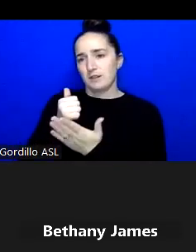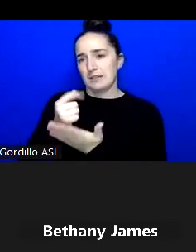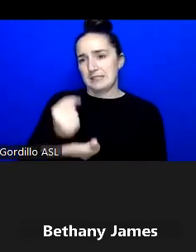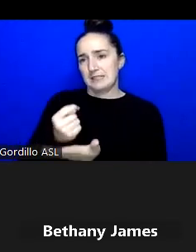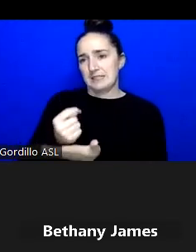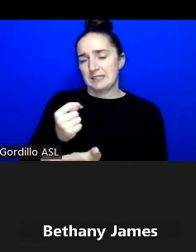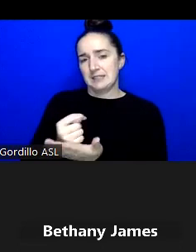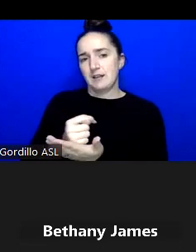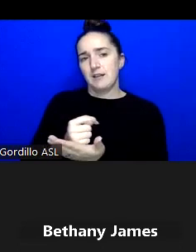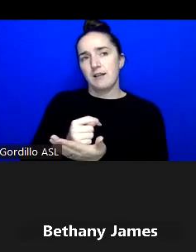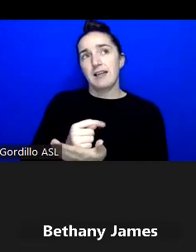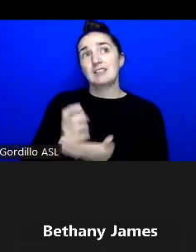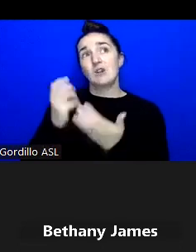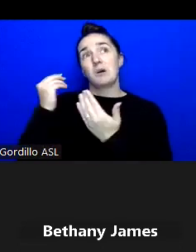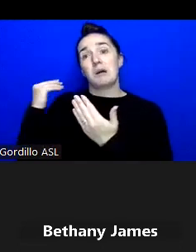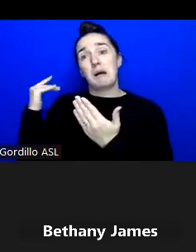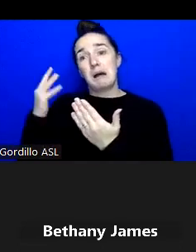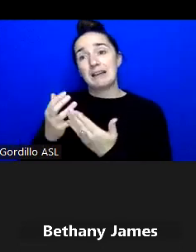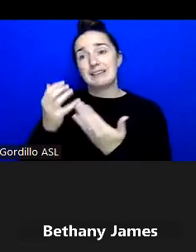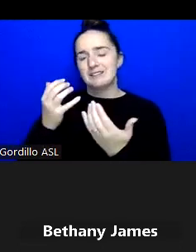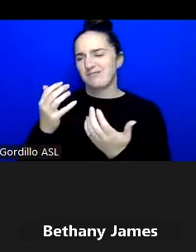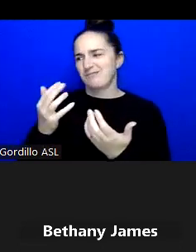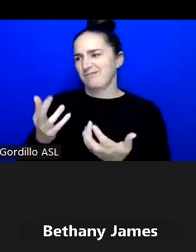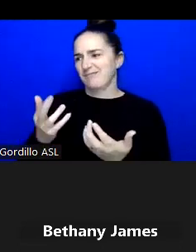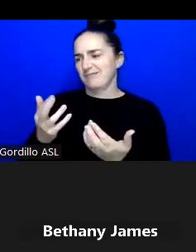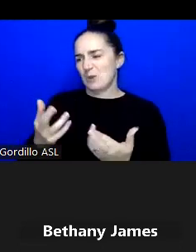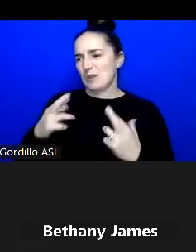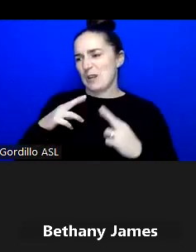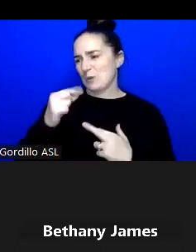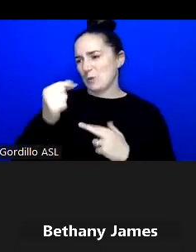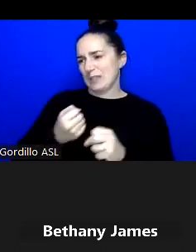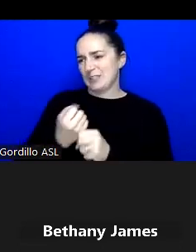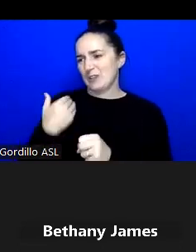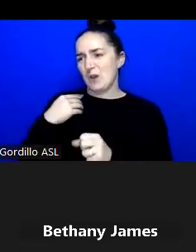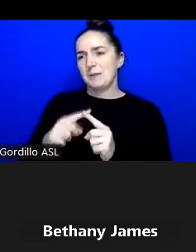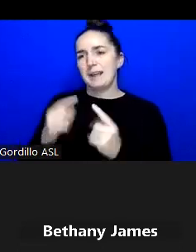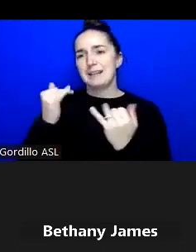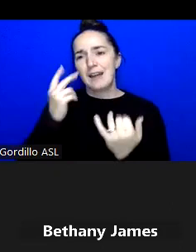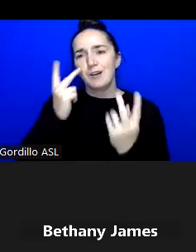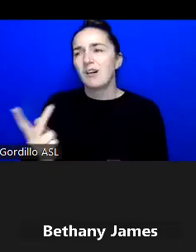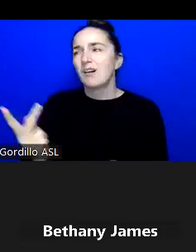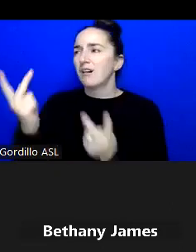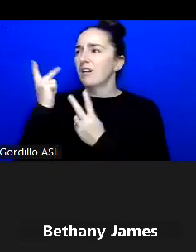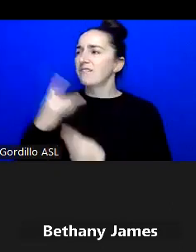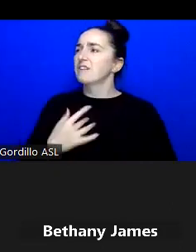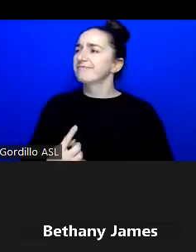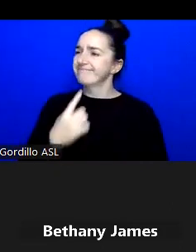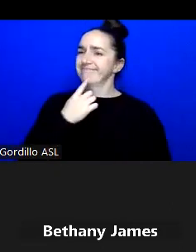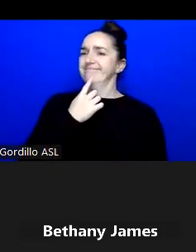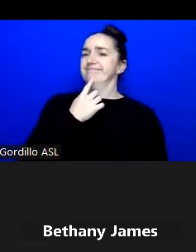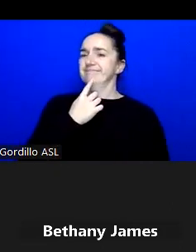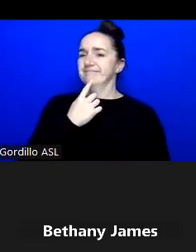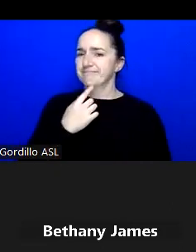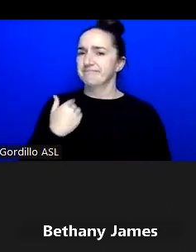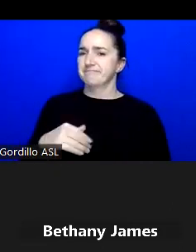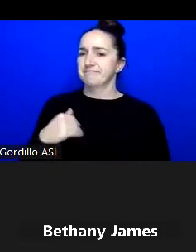thinking back on this, and he had retired about 20 years before, but he was very disappointed that he felt like he missed out